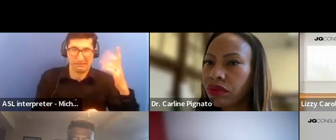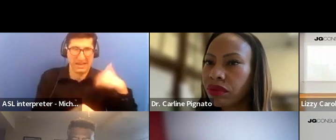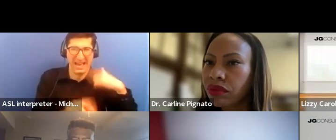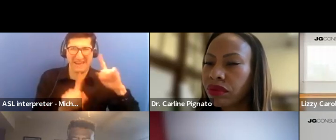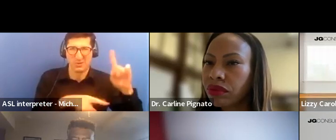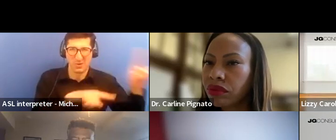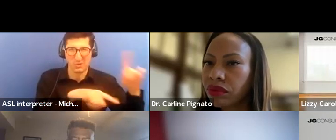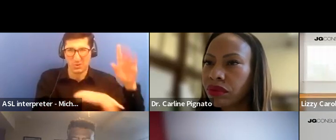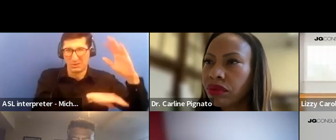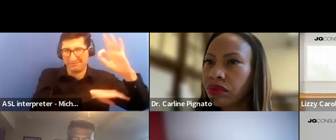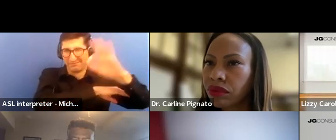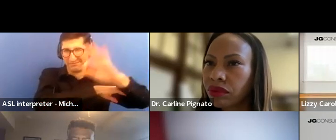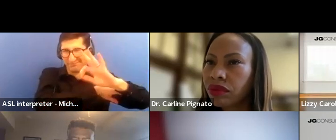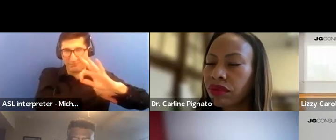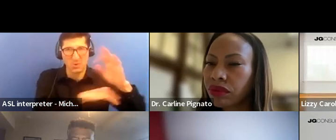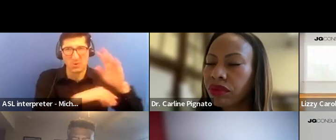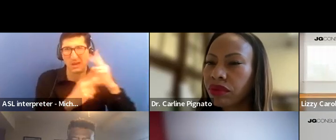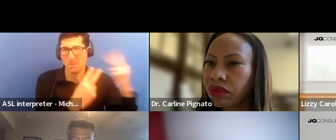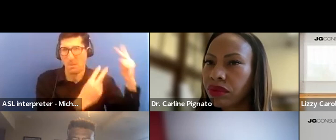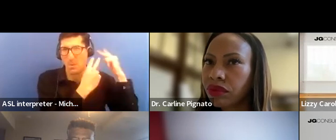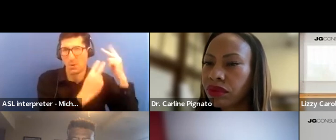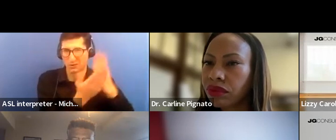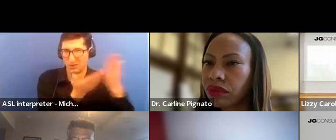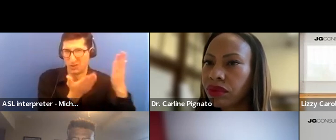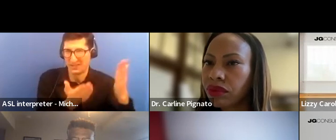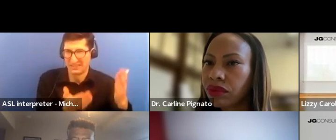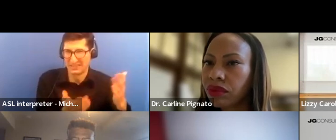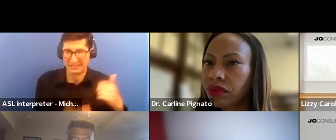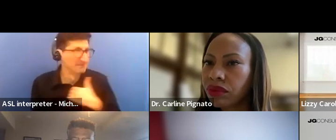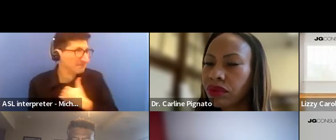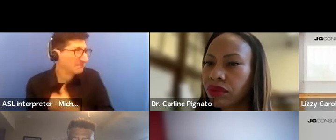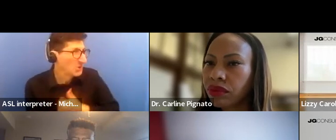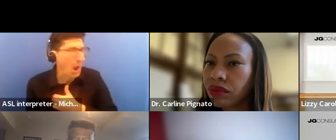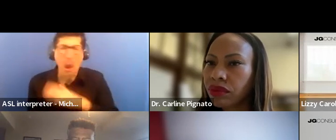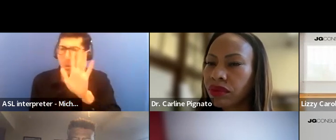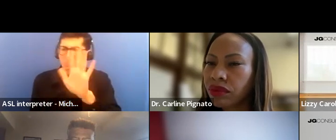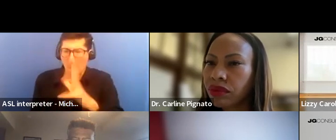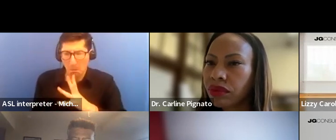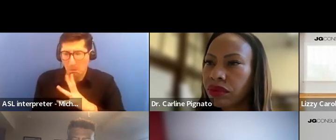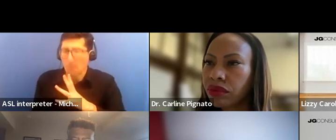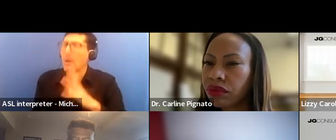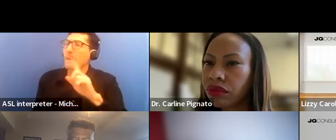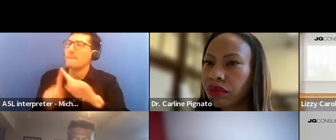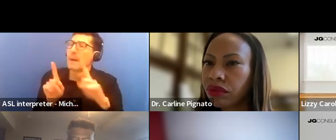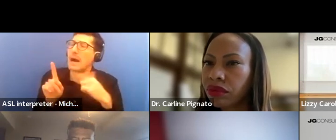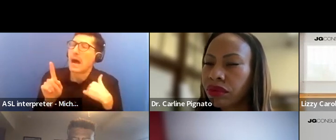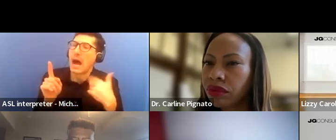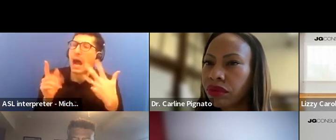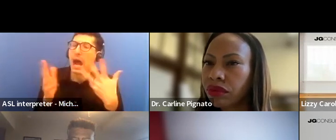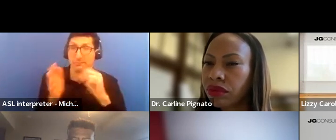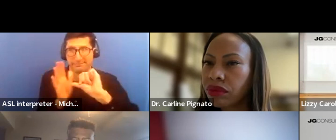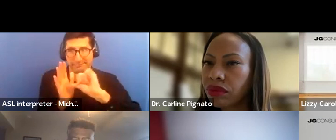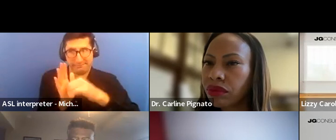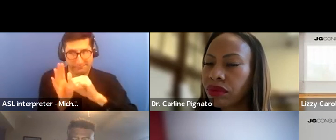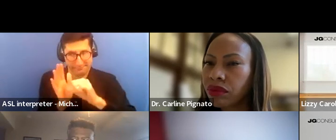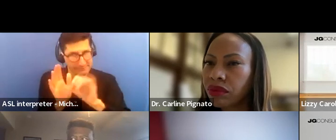memorial service that I was sorry. So no worries, I apologize. But I just want to echo the importance, as much as we're